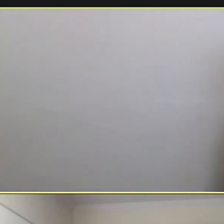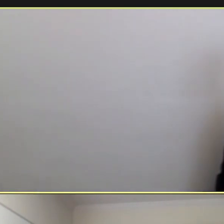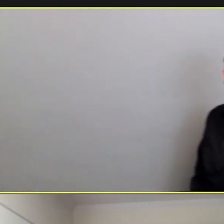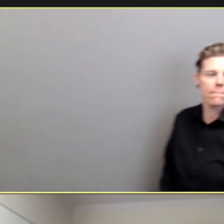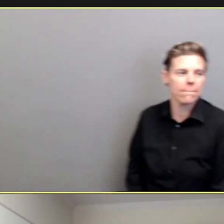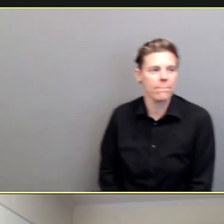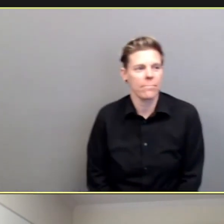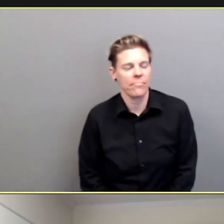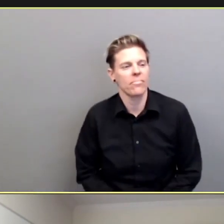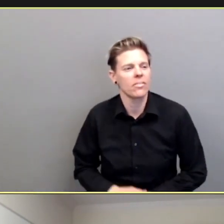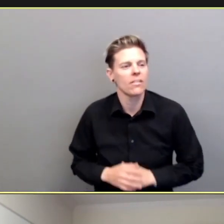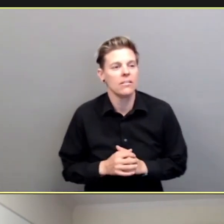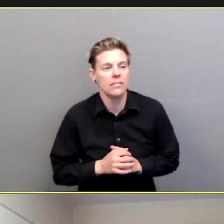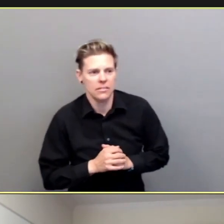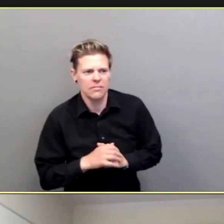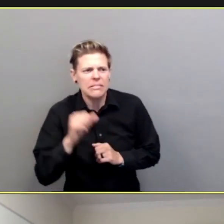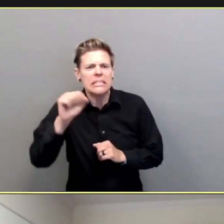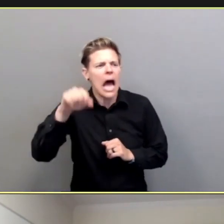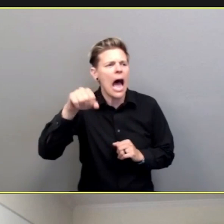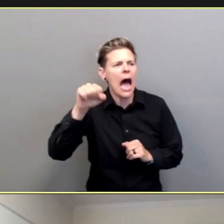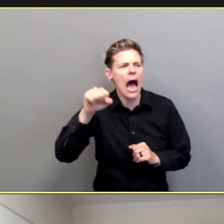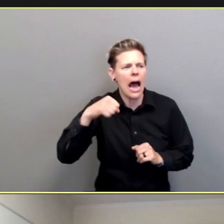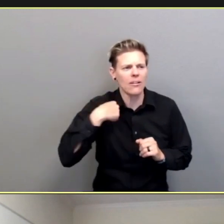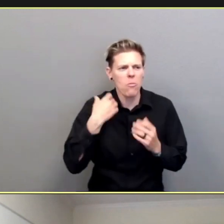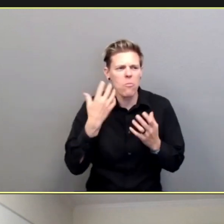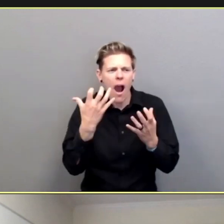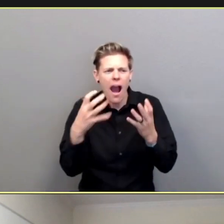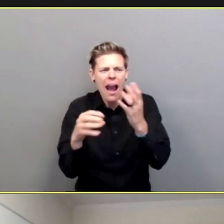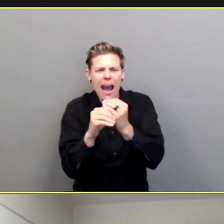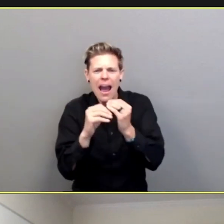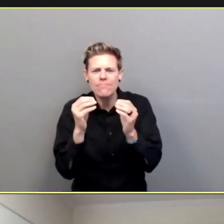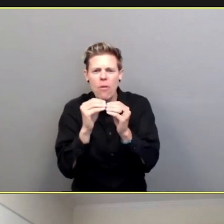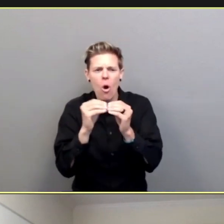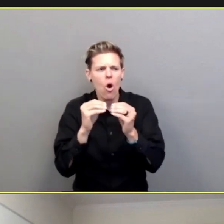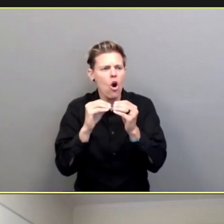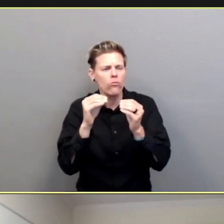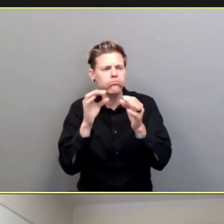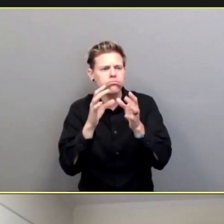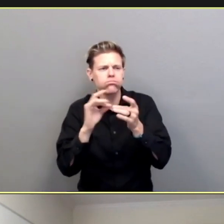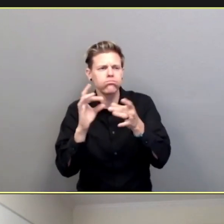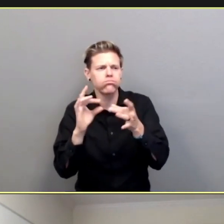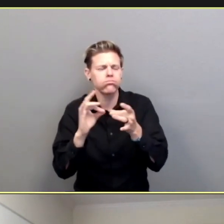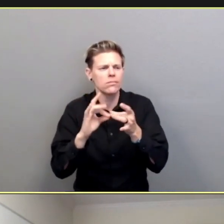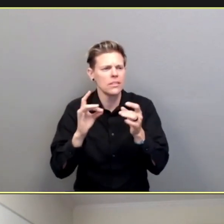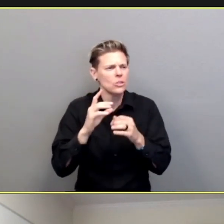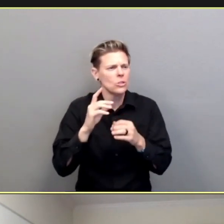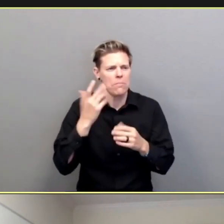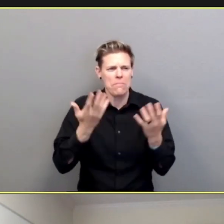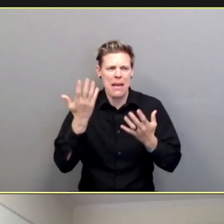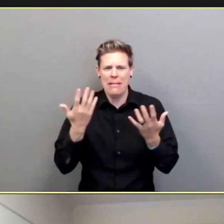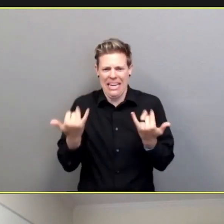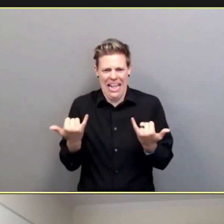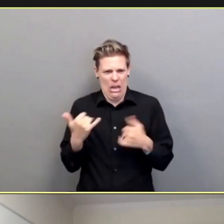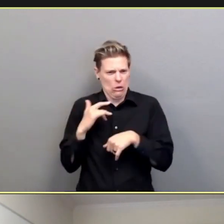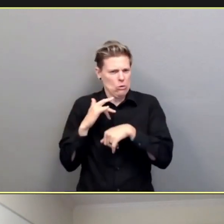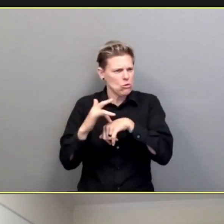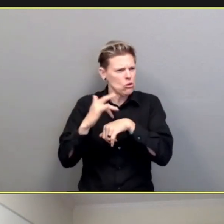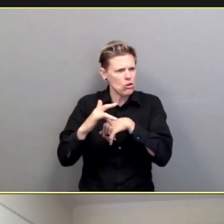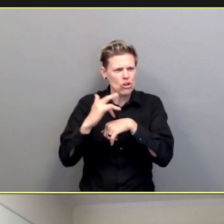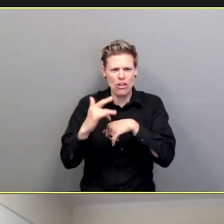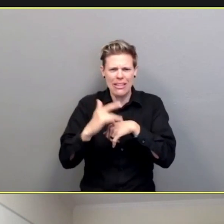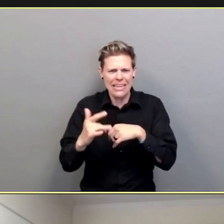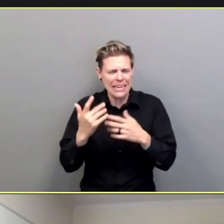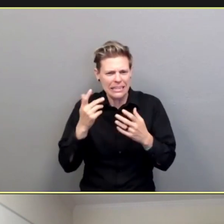I think it's a little too early. I think I would agree with that quote from